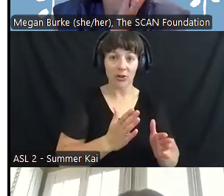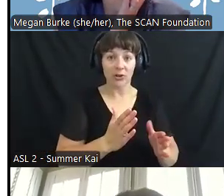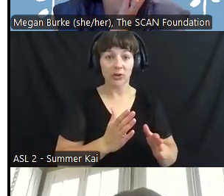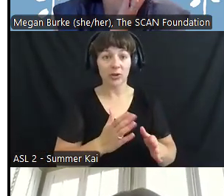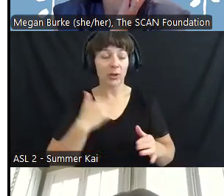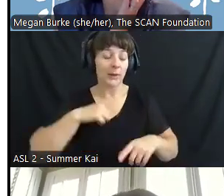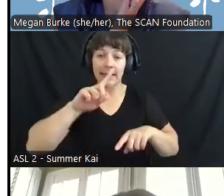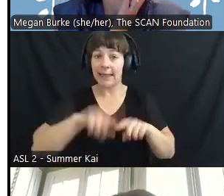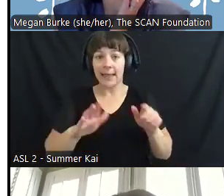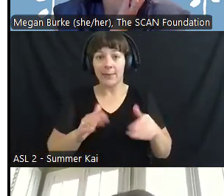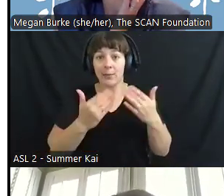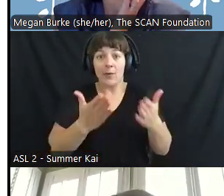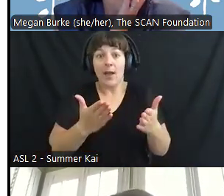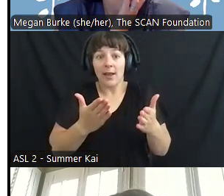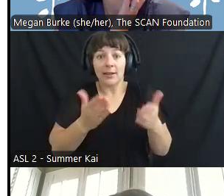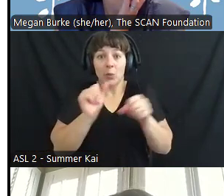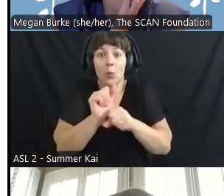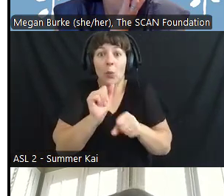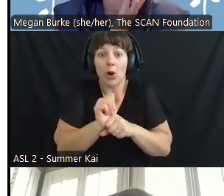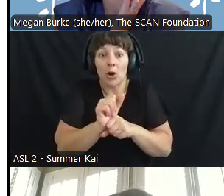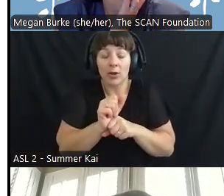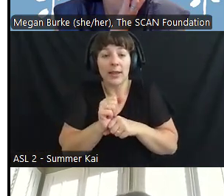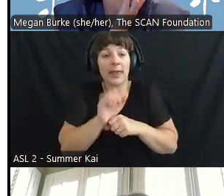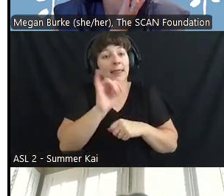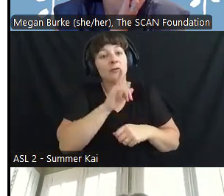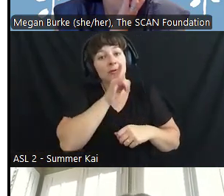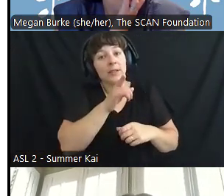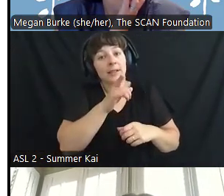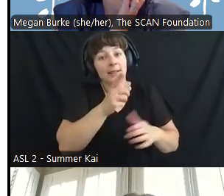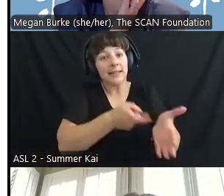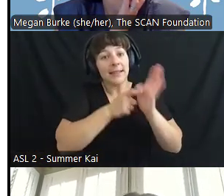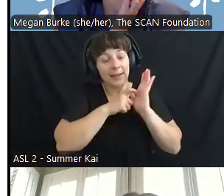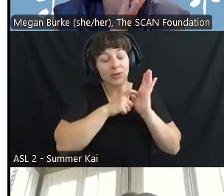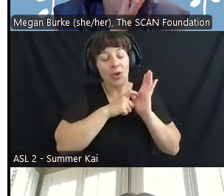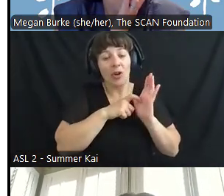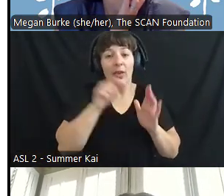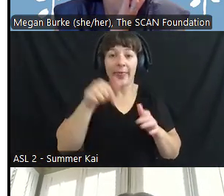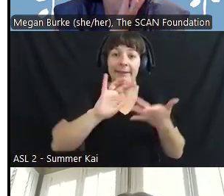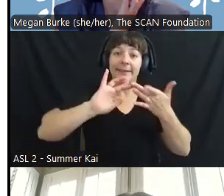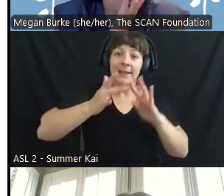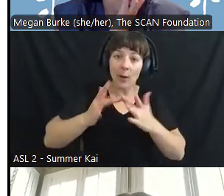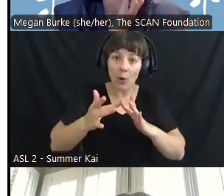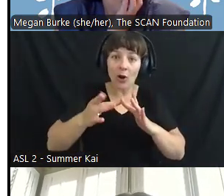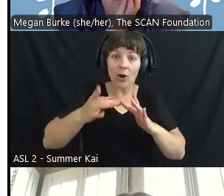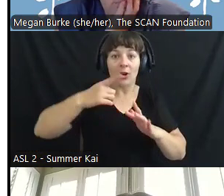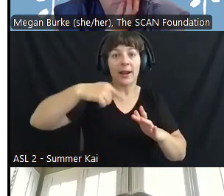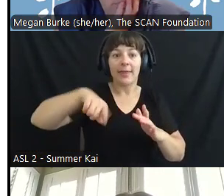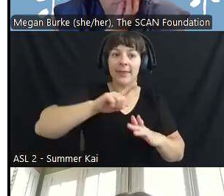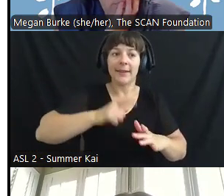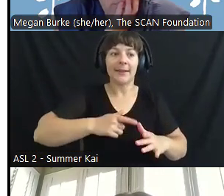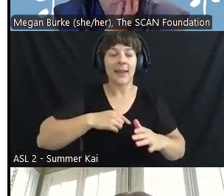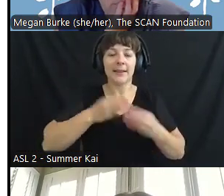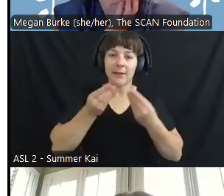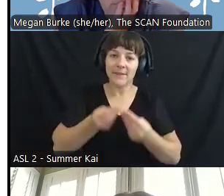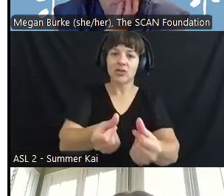do the work that we're doing. And I think that becomes so essential, that this network and the adequacy of it also has